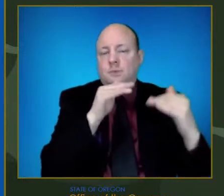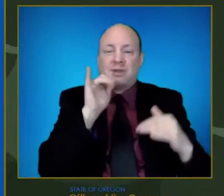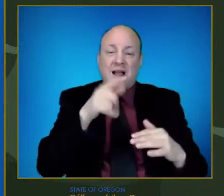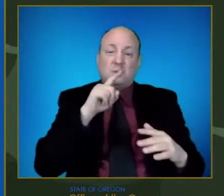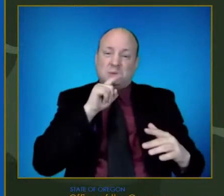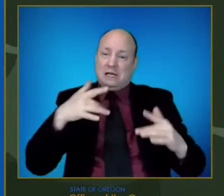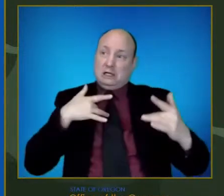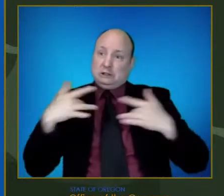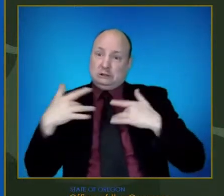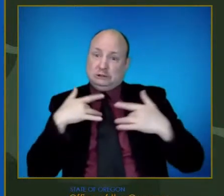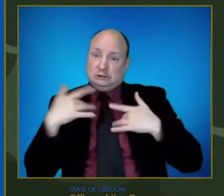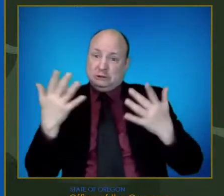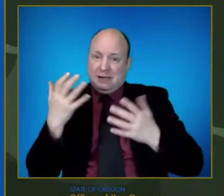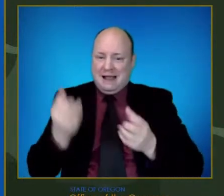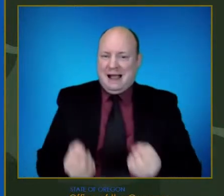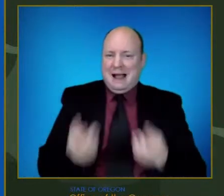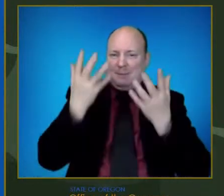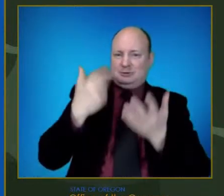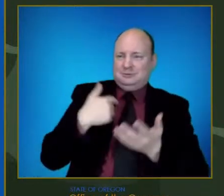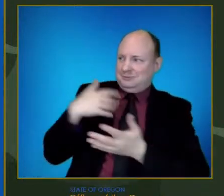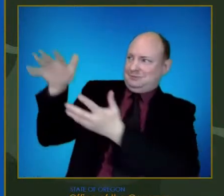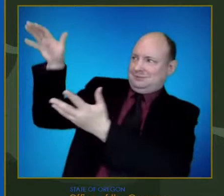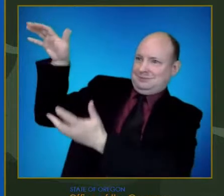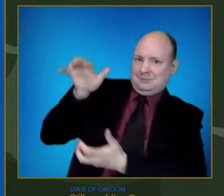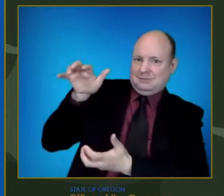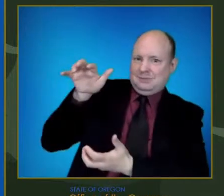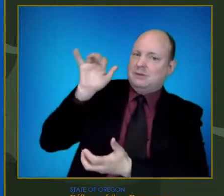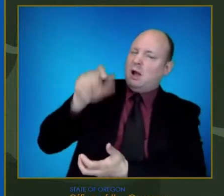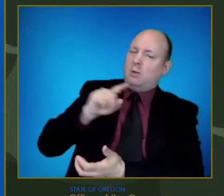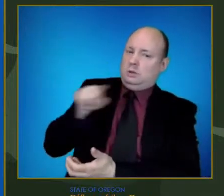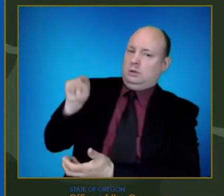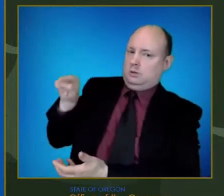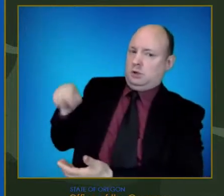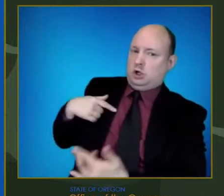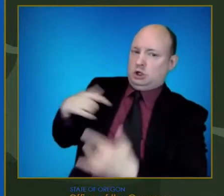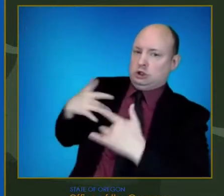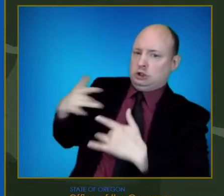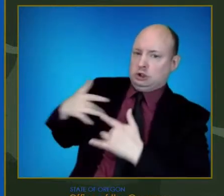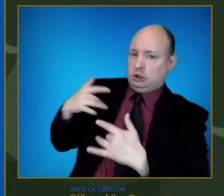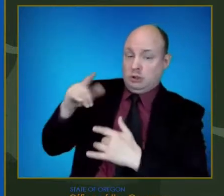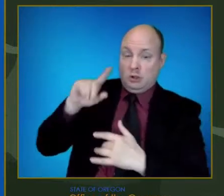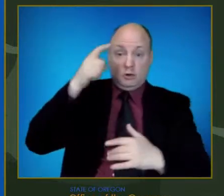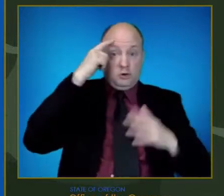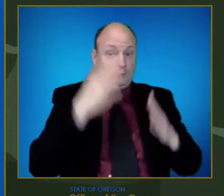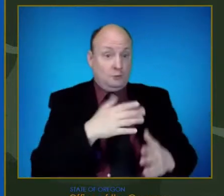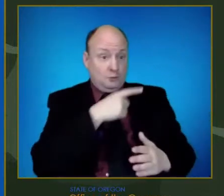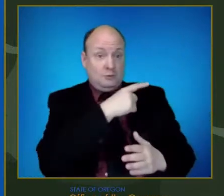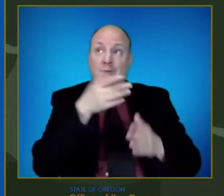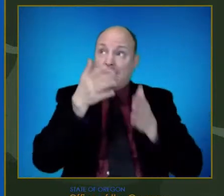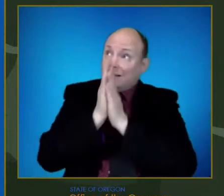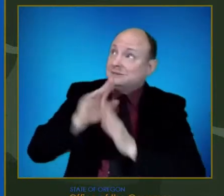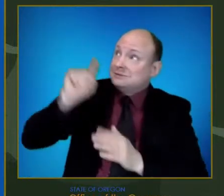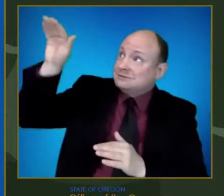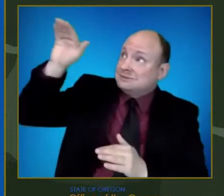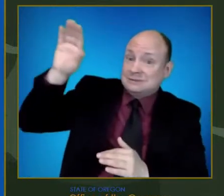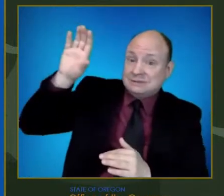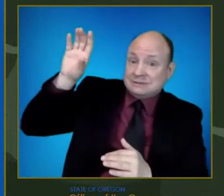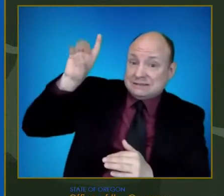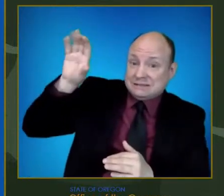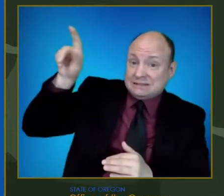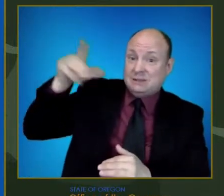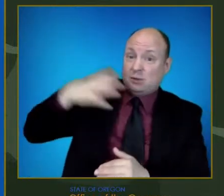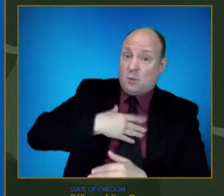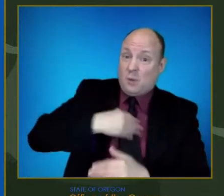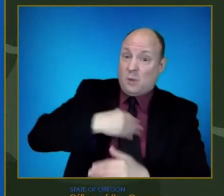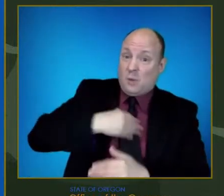the governor's office has asked some questions of CDC and the White House, and we're trying to get a better understanding of how those formulas work